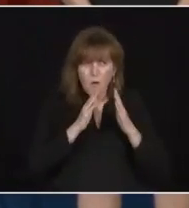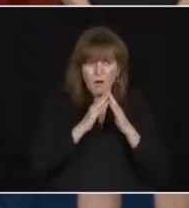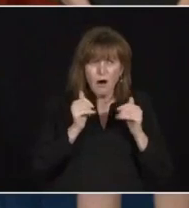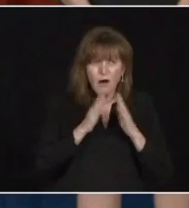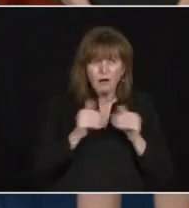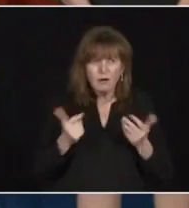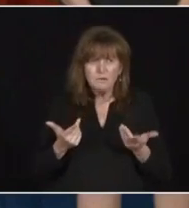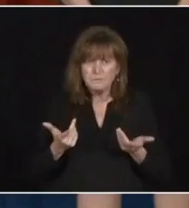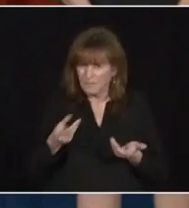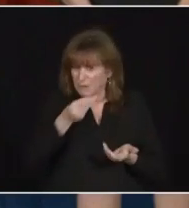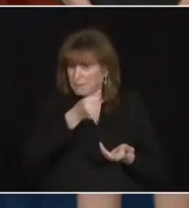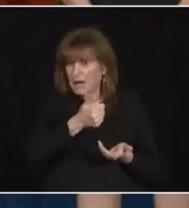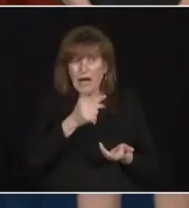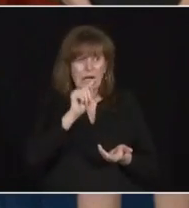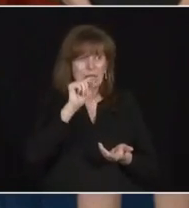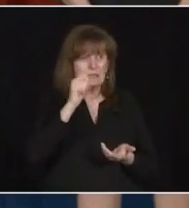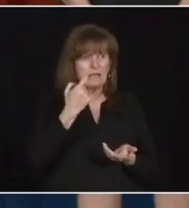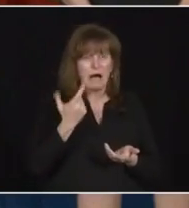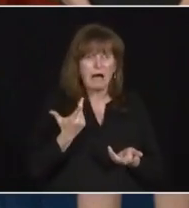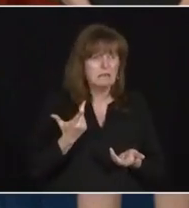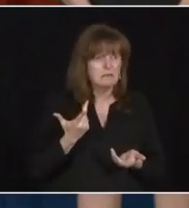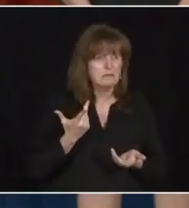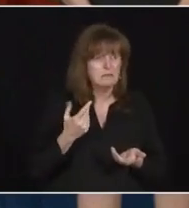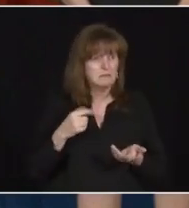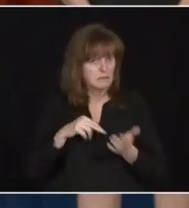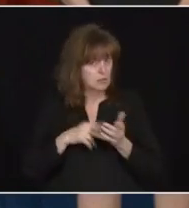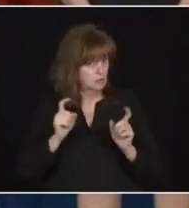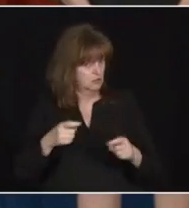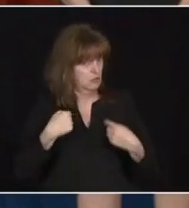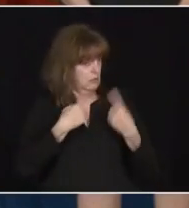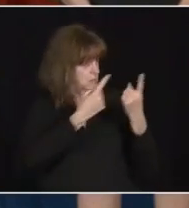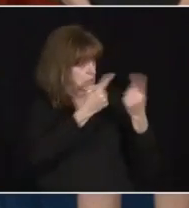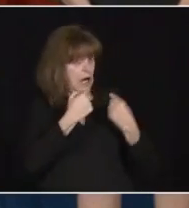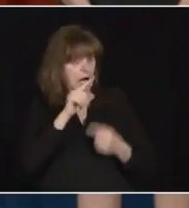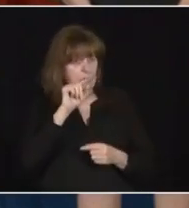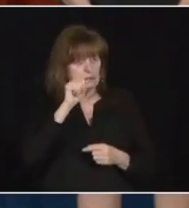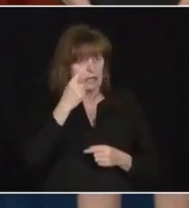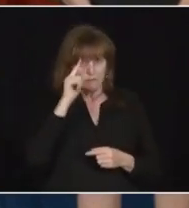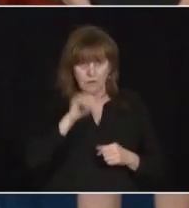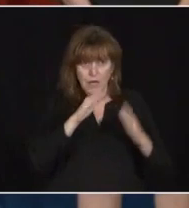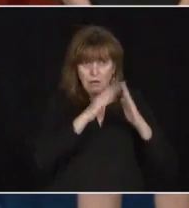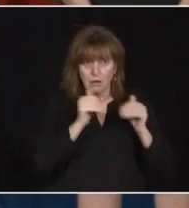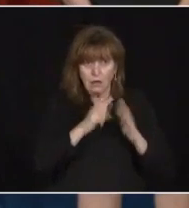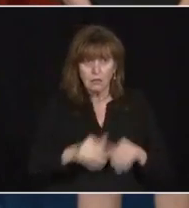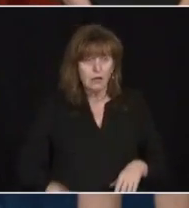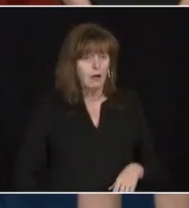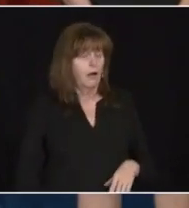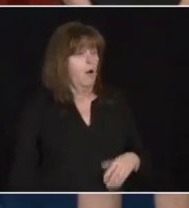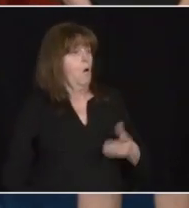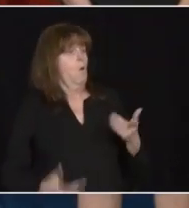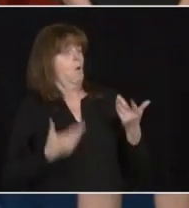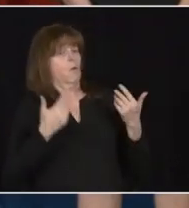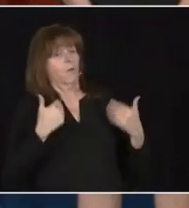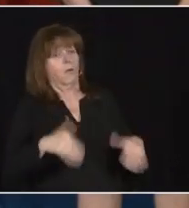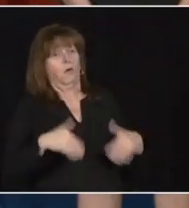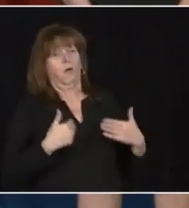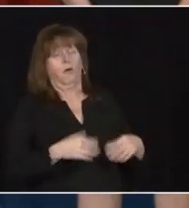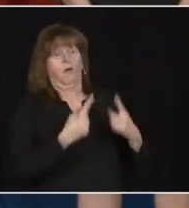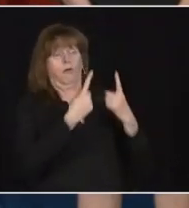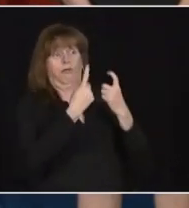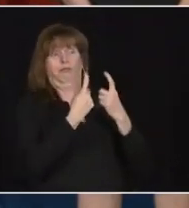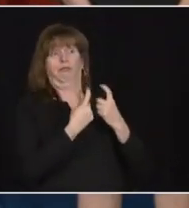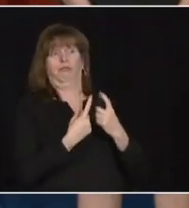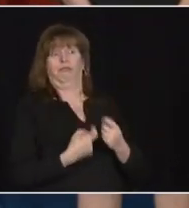to on those cottages this year? Well, you're nailing all the questions, Randy, today, because I agree with you. I had